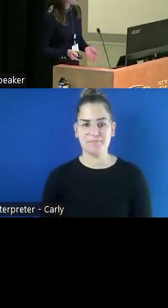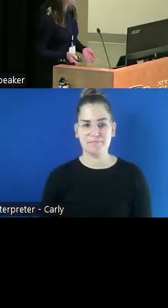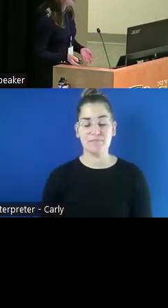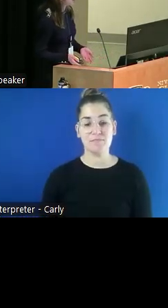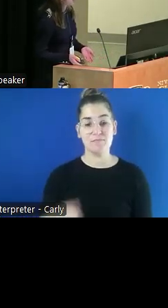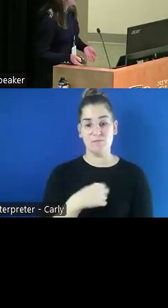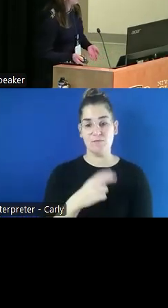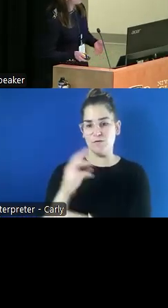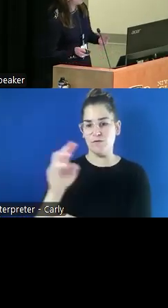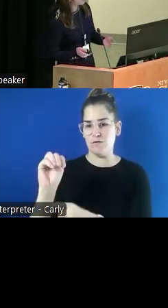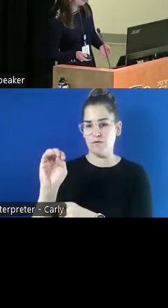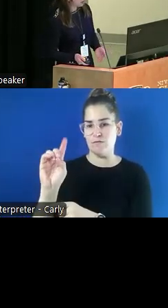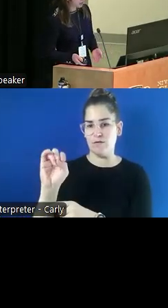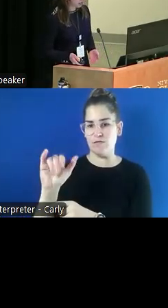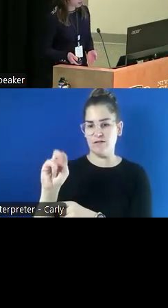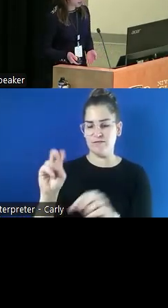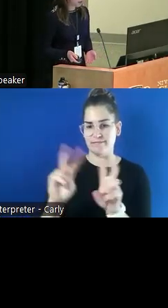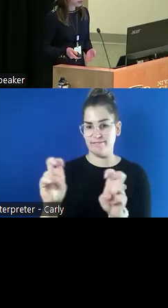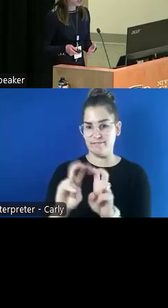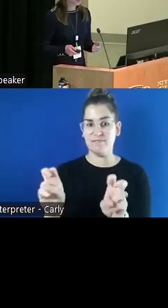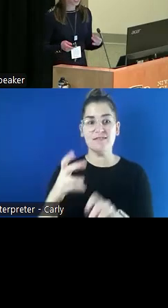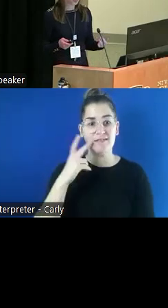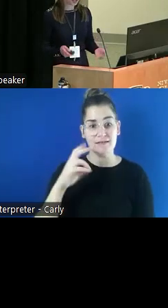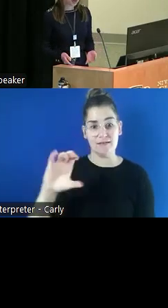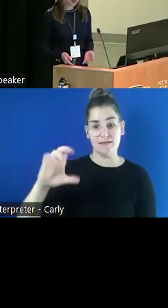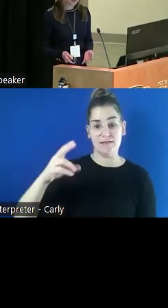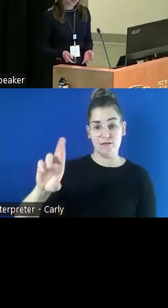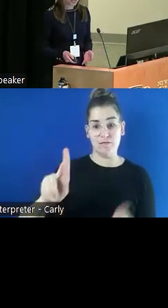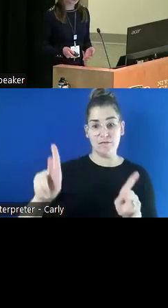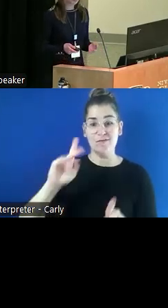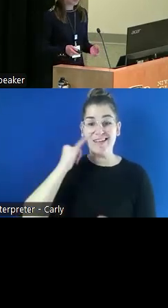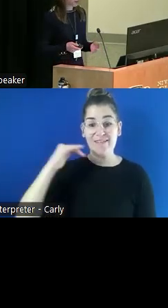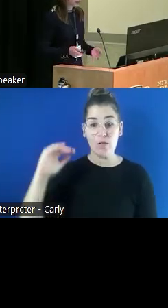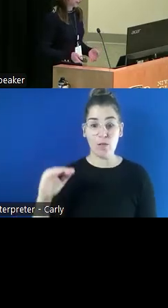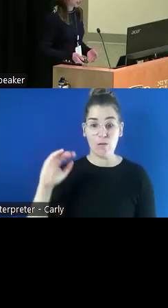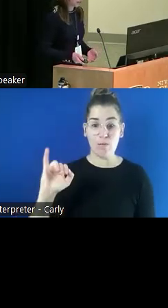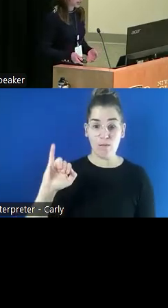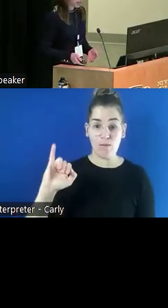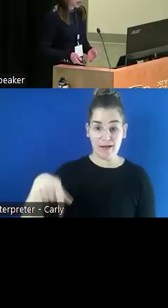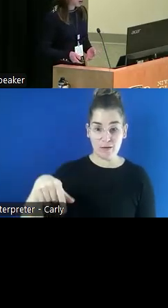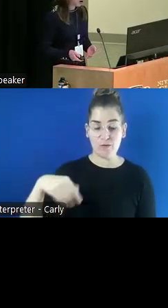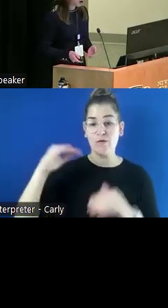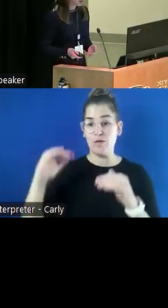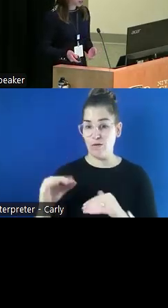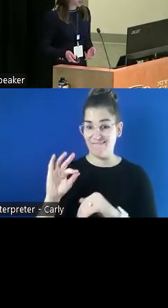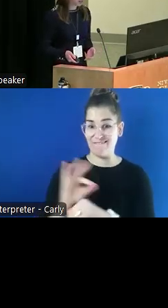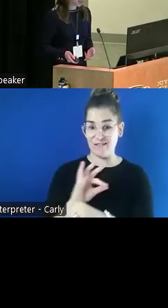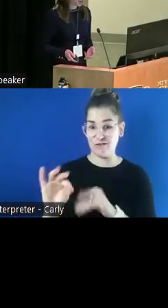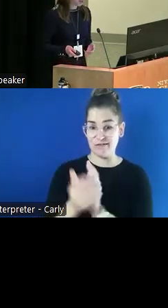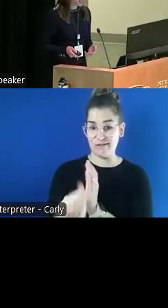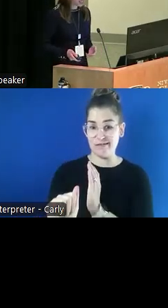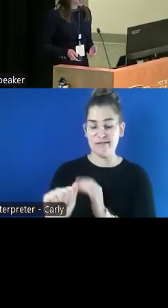also revealed that the CHR subjects with lower IQ and lower functioning had a harder